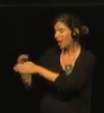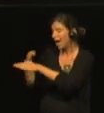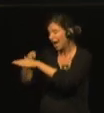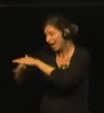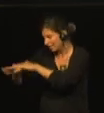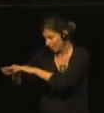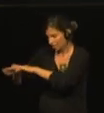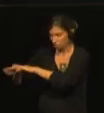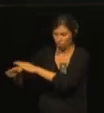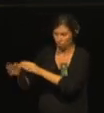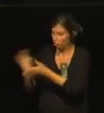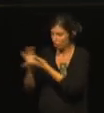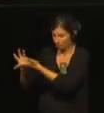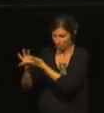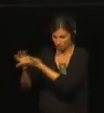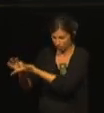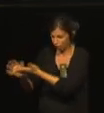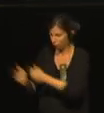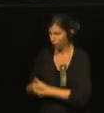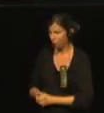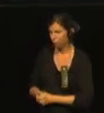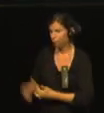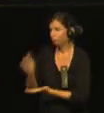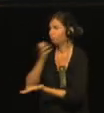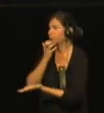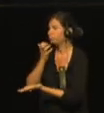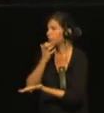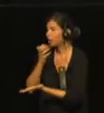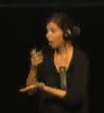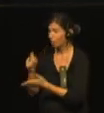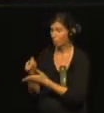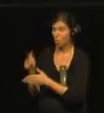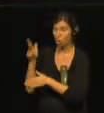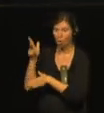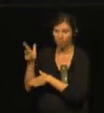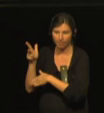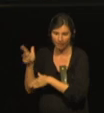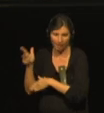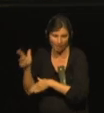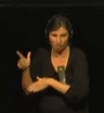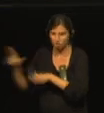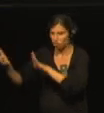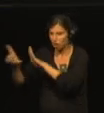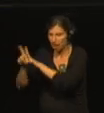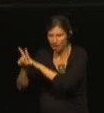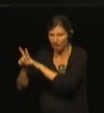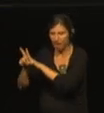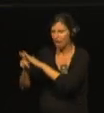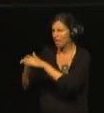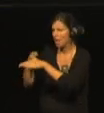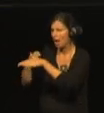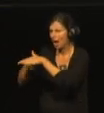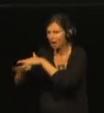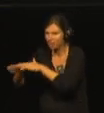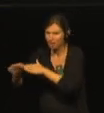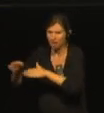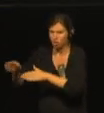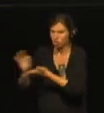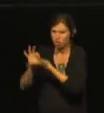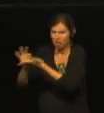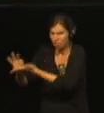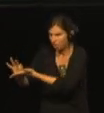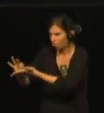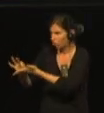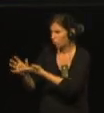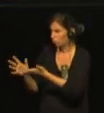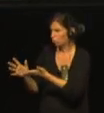covers questions about legal rights to goods and services. So it includes, for example, rehabilitation,